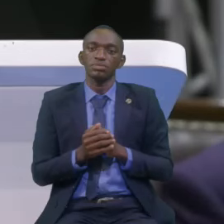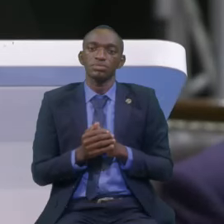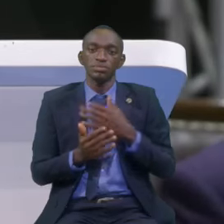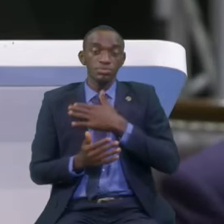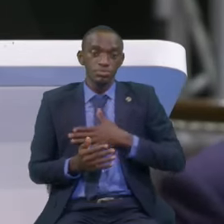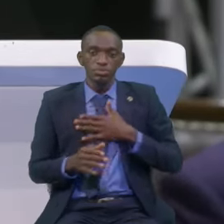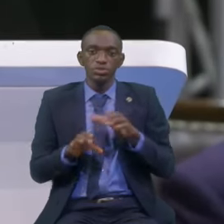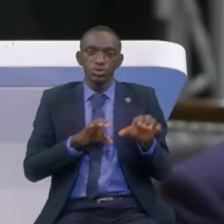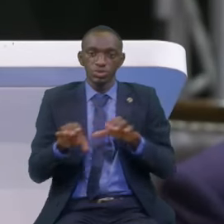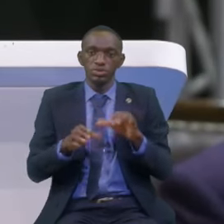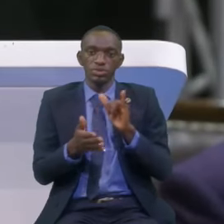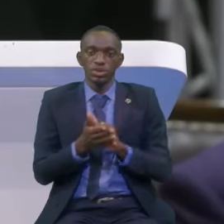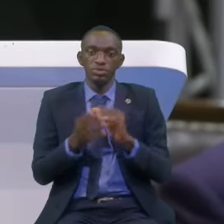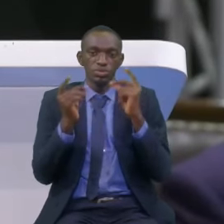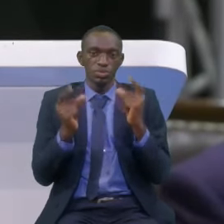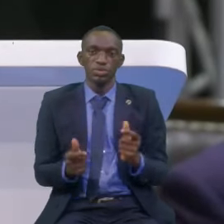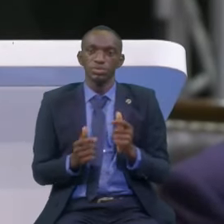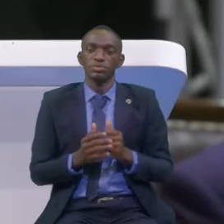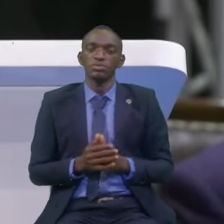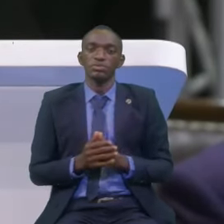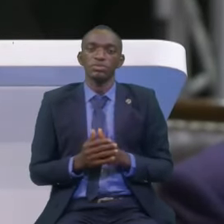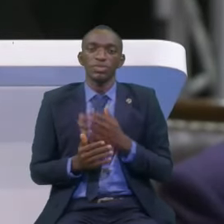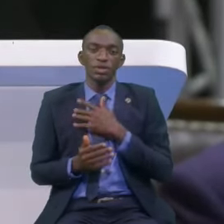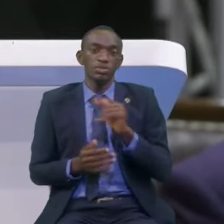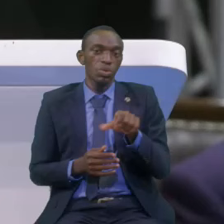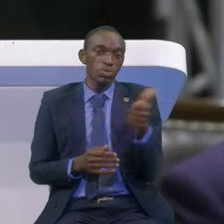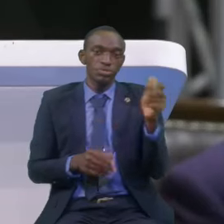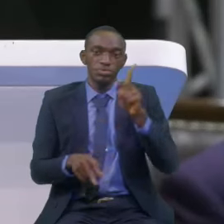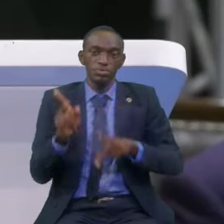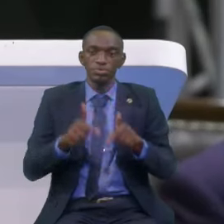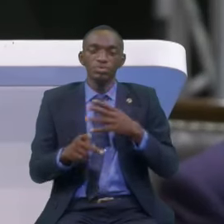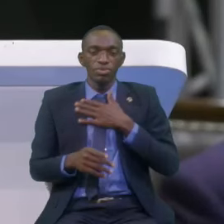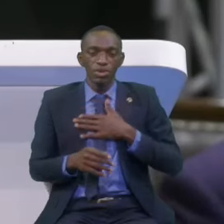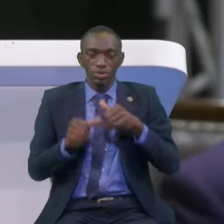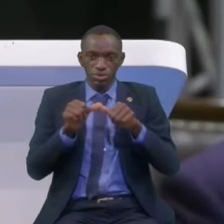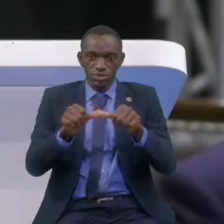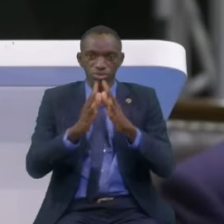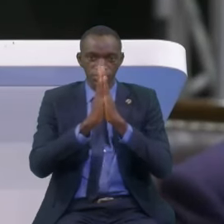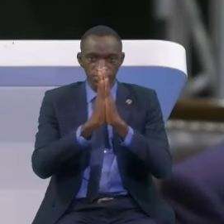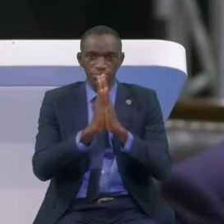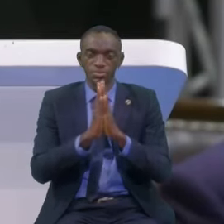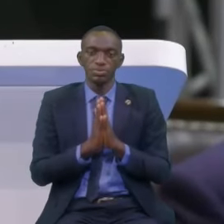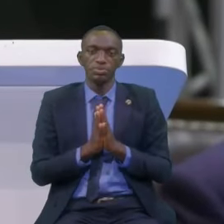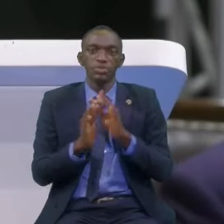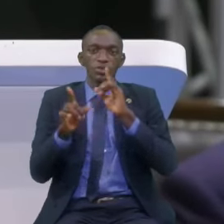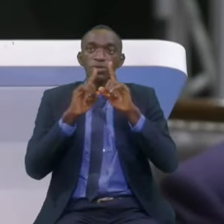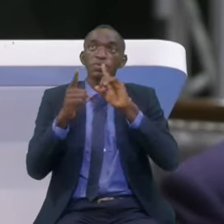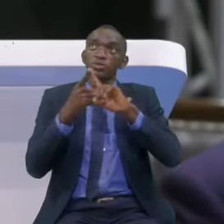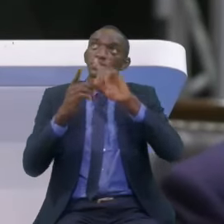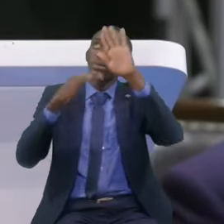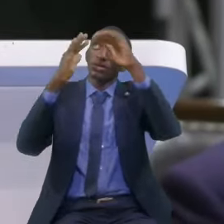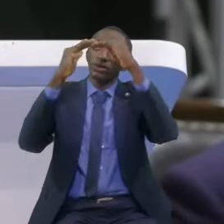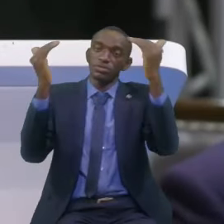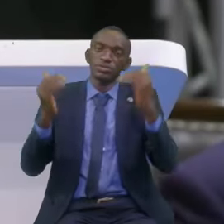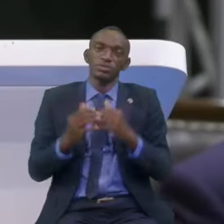quickly. And the other people, please keep praying, talking to heaven, telling the